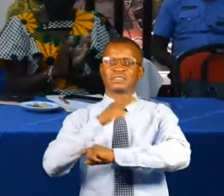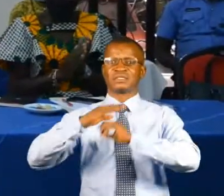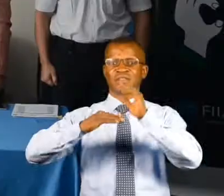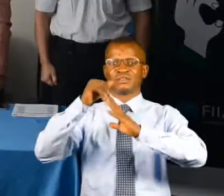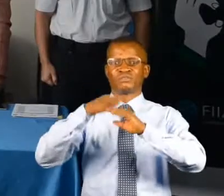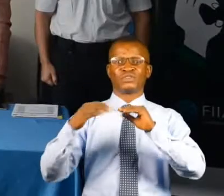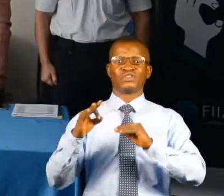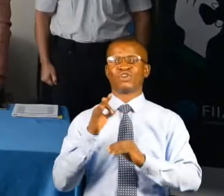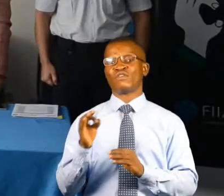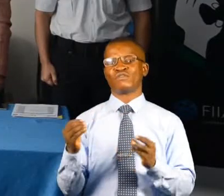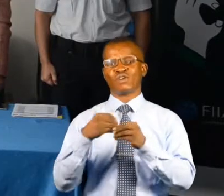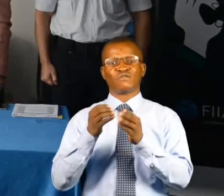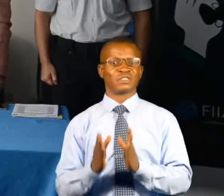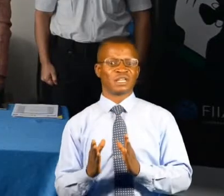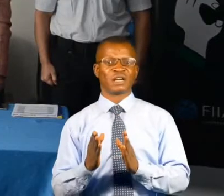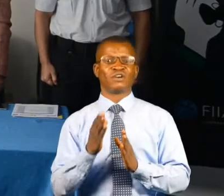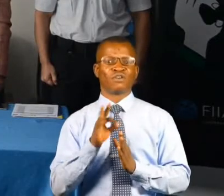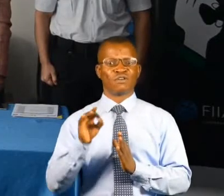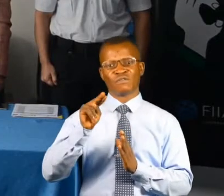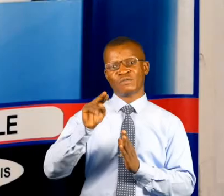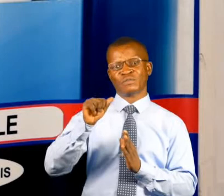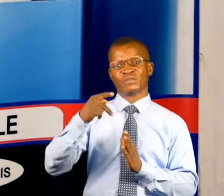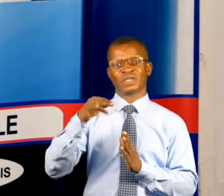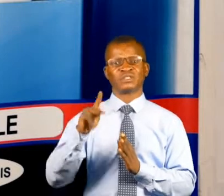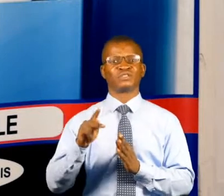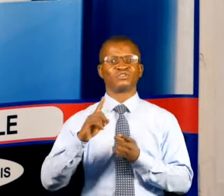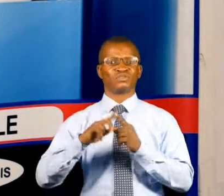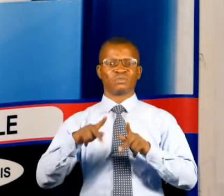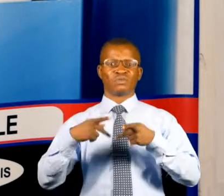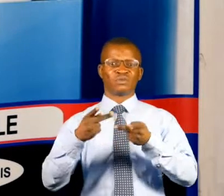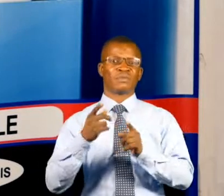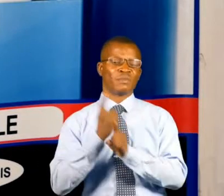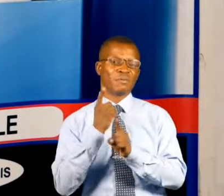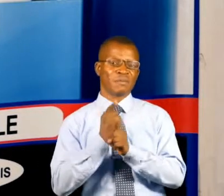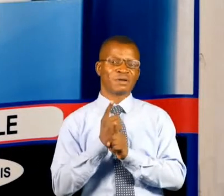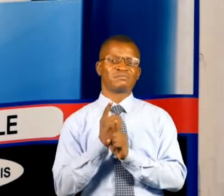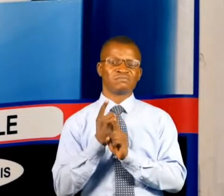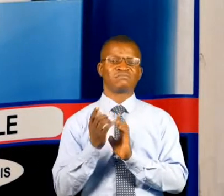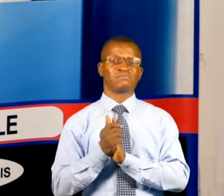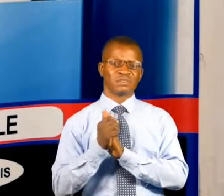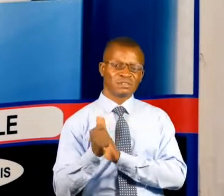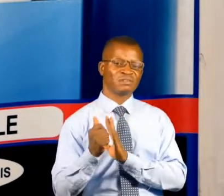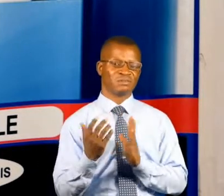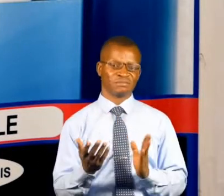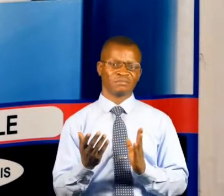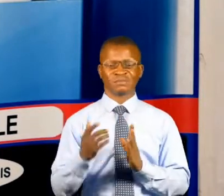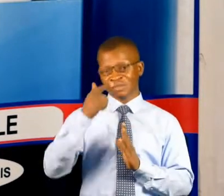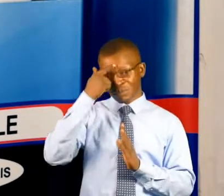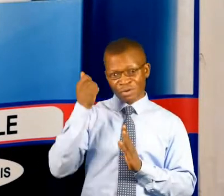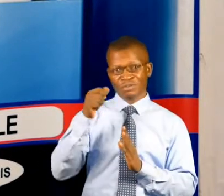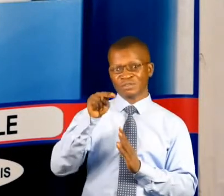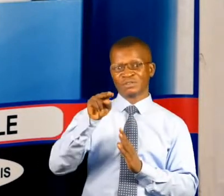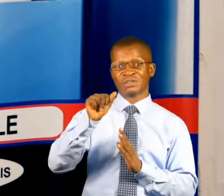training, capacity building of officers of the agency to produce a complete and composite officer that has a full grasp of the